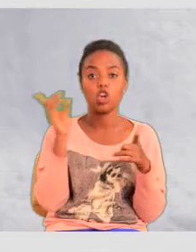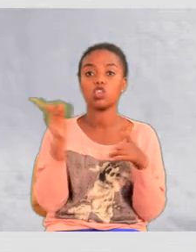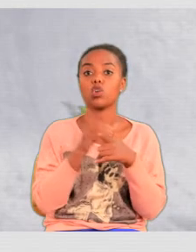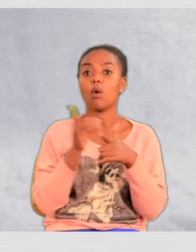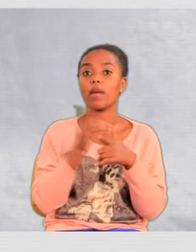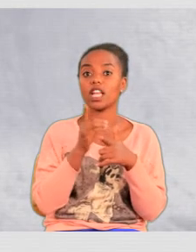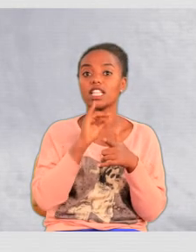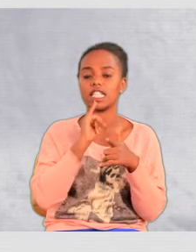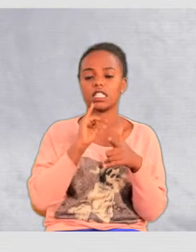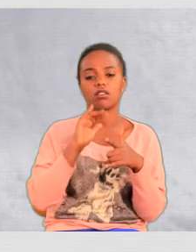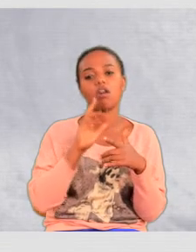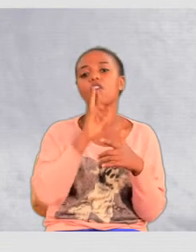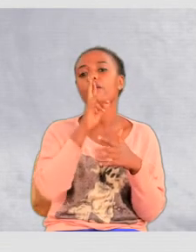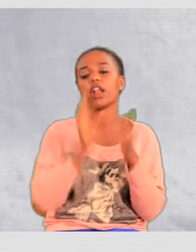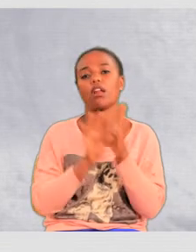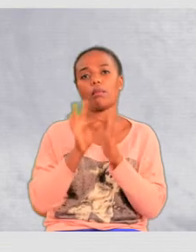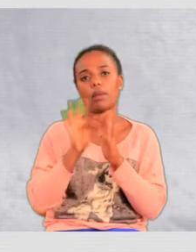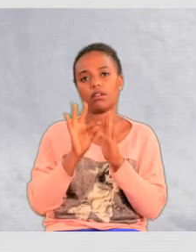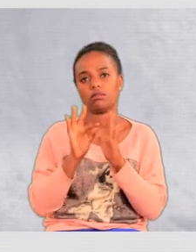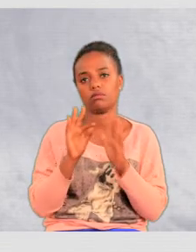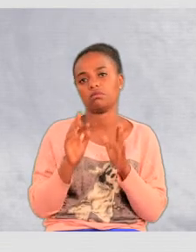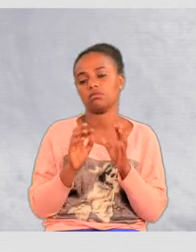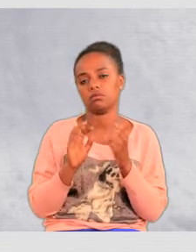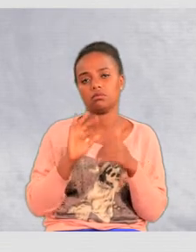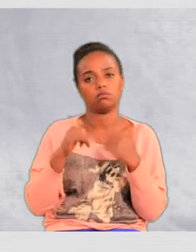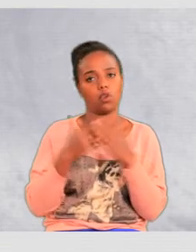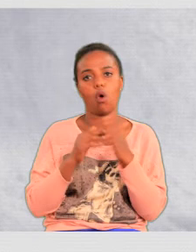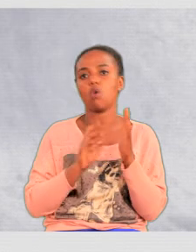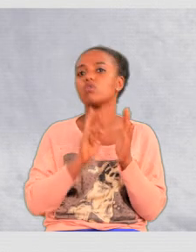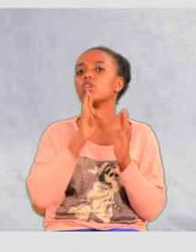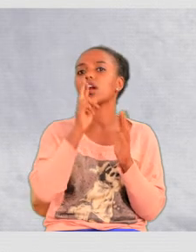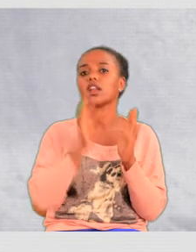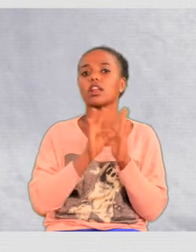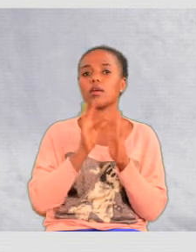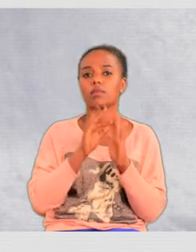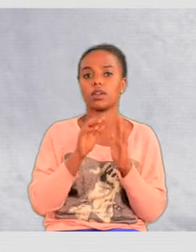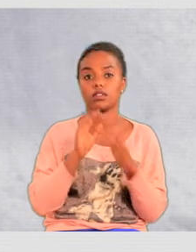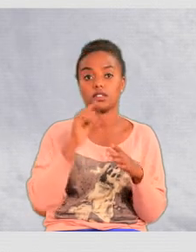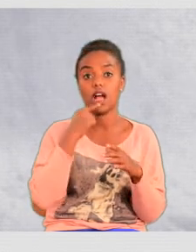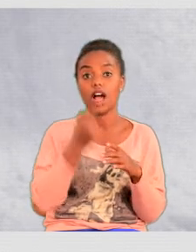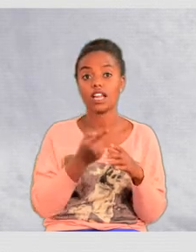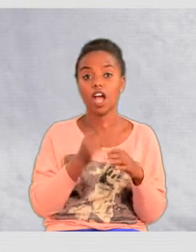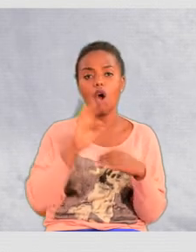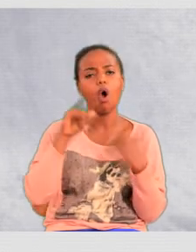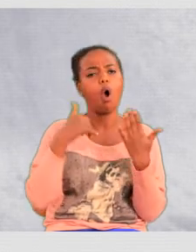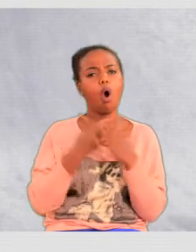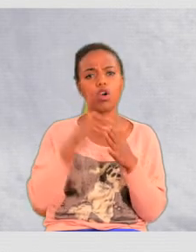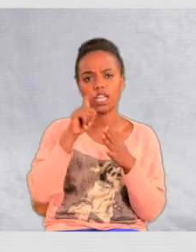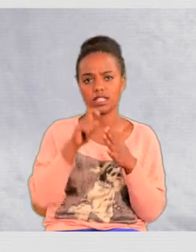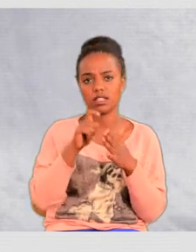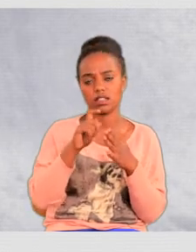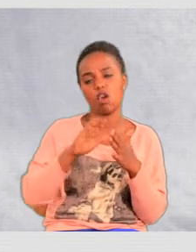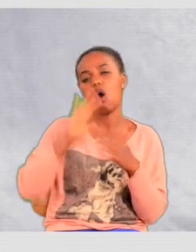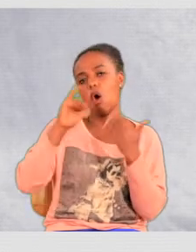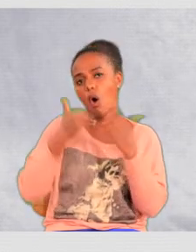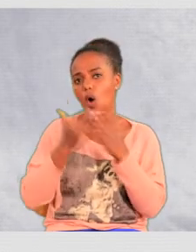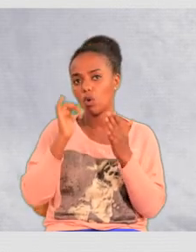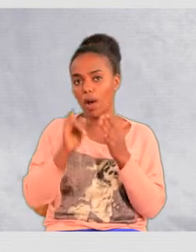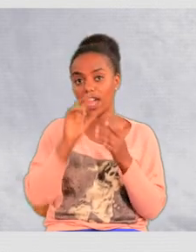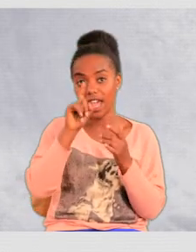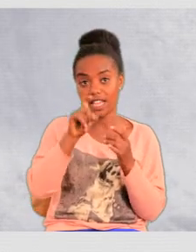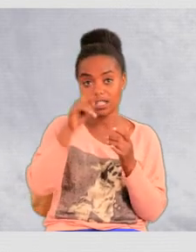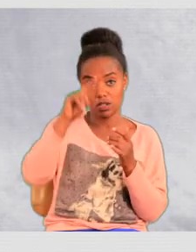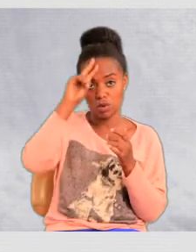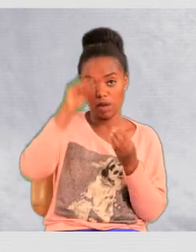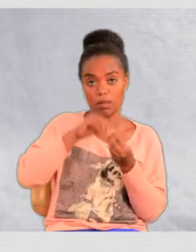the domain is the set of real number. Here it says, for all x, for all y, x squared plus